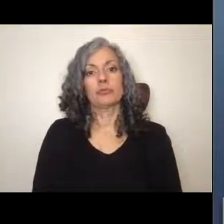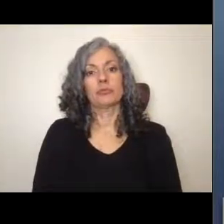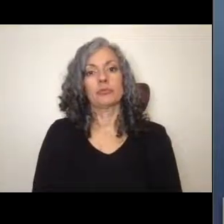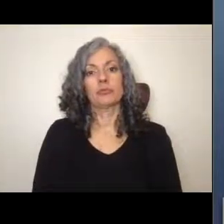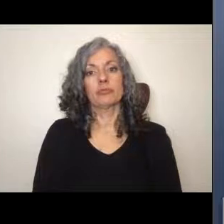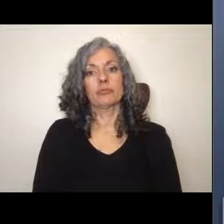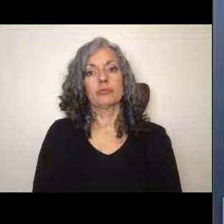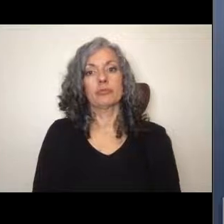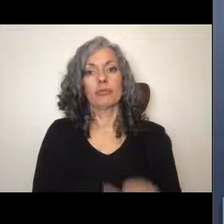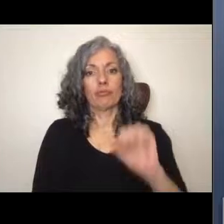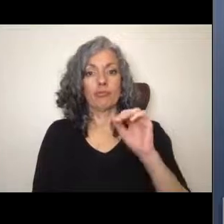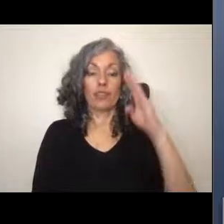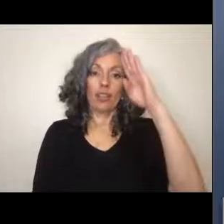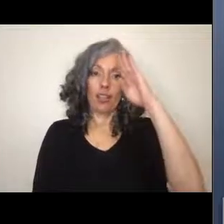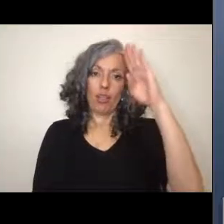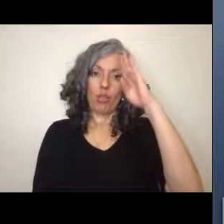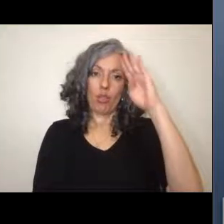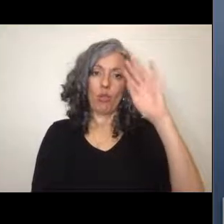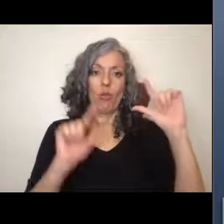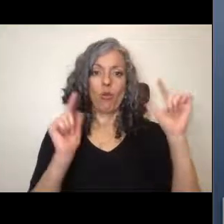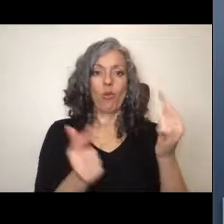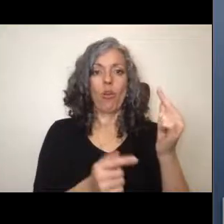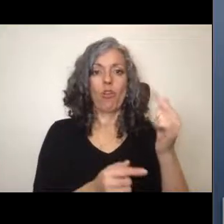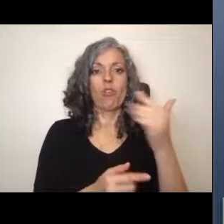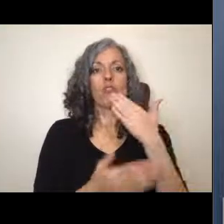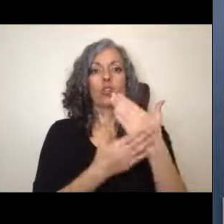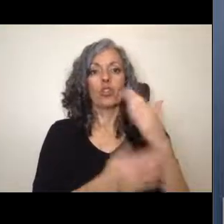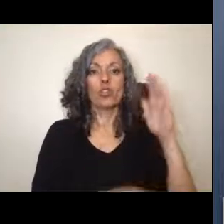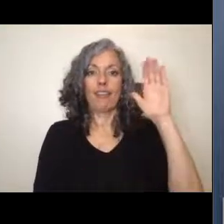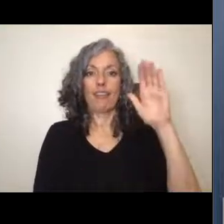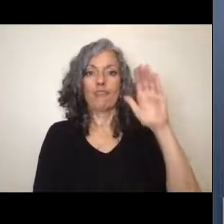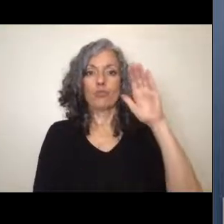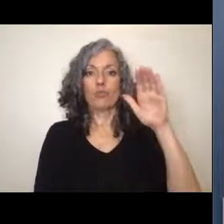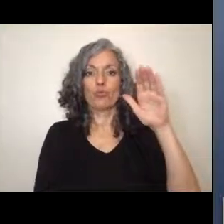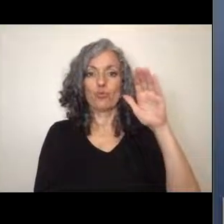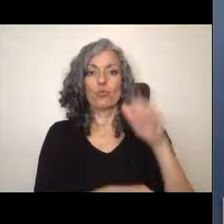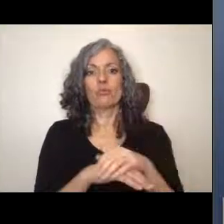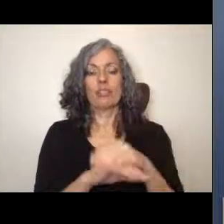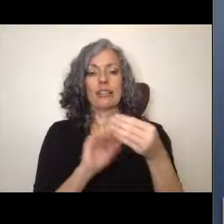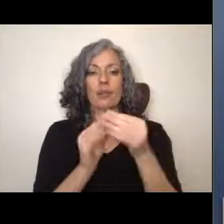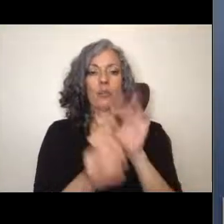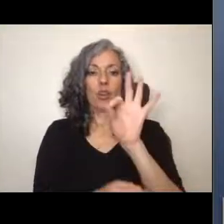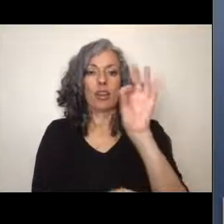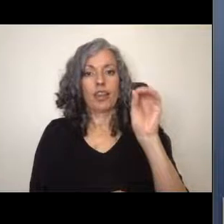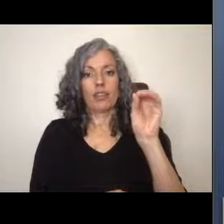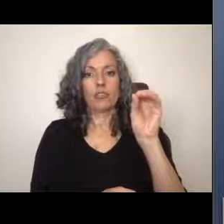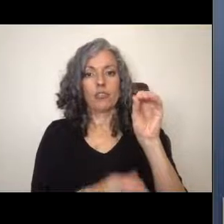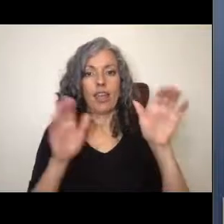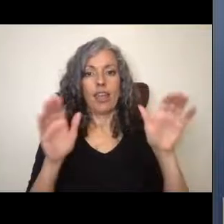Good afternoon, Commissioners. Item 90 is an action item